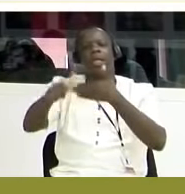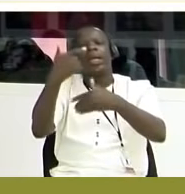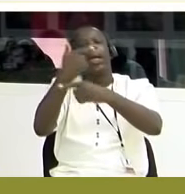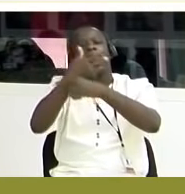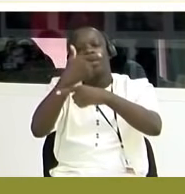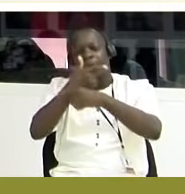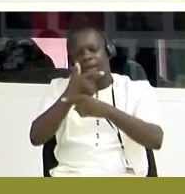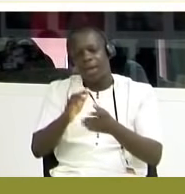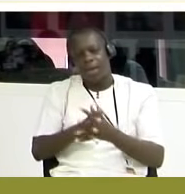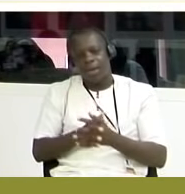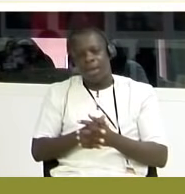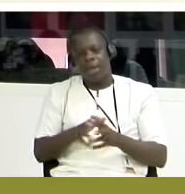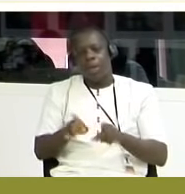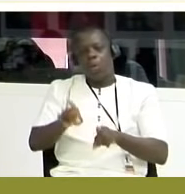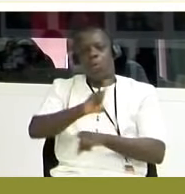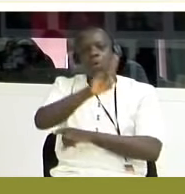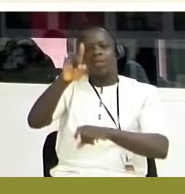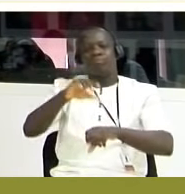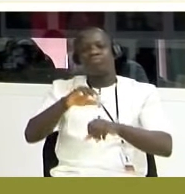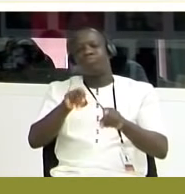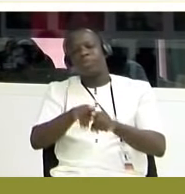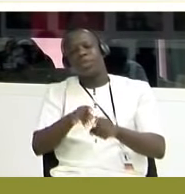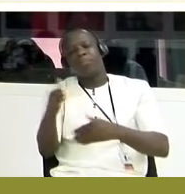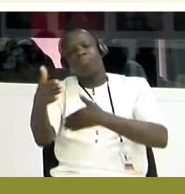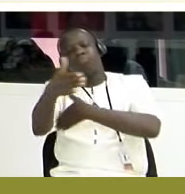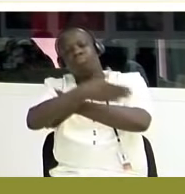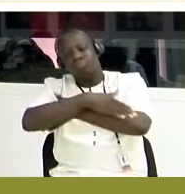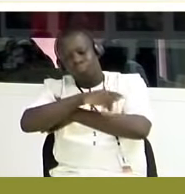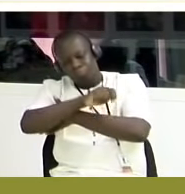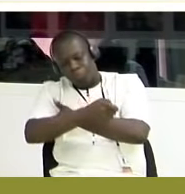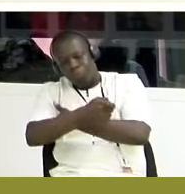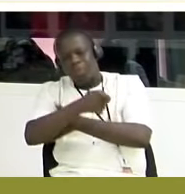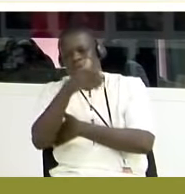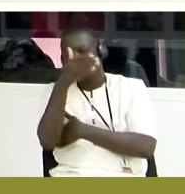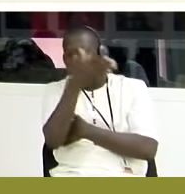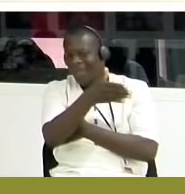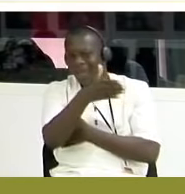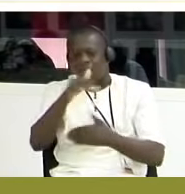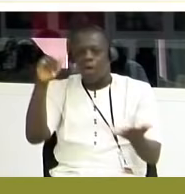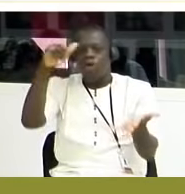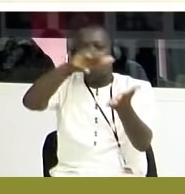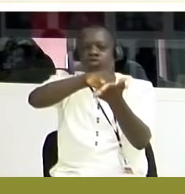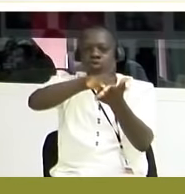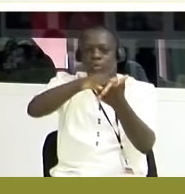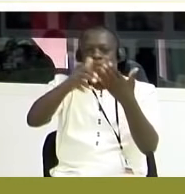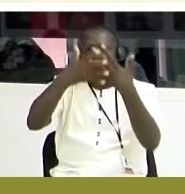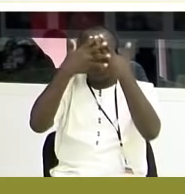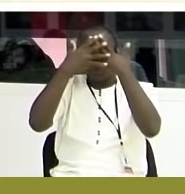We were detained at the Yundum Barracks for 1 week, incommunicado.